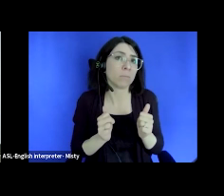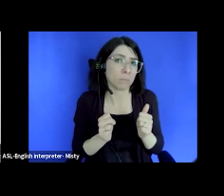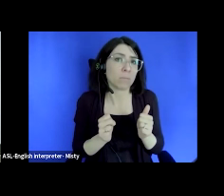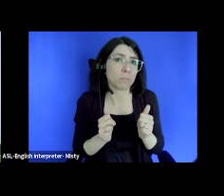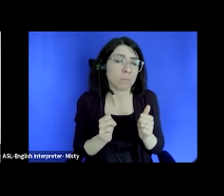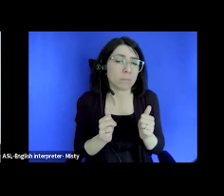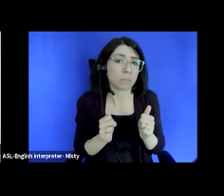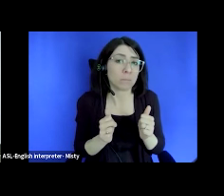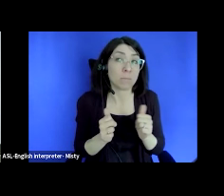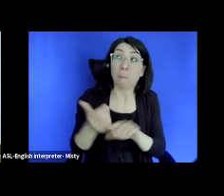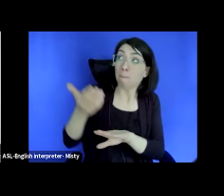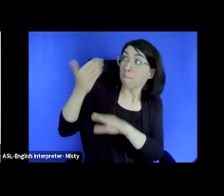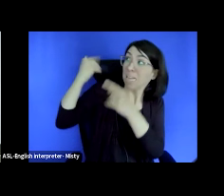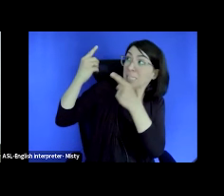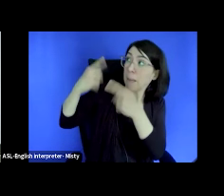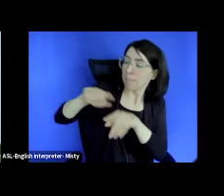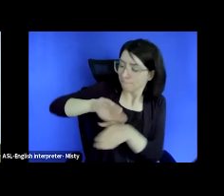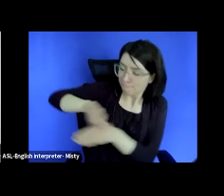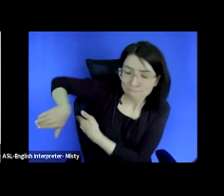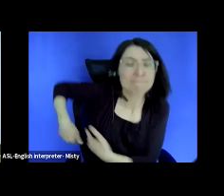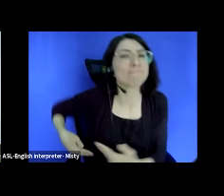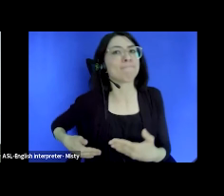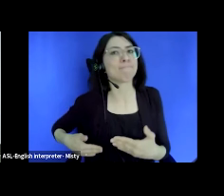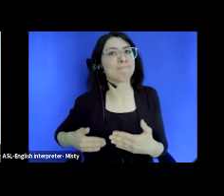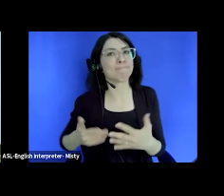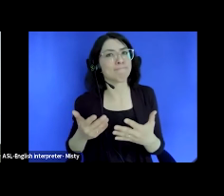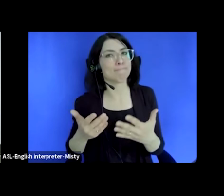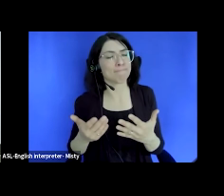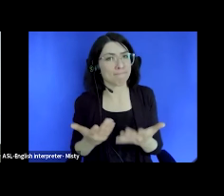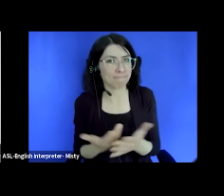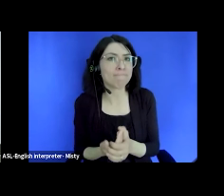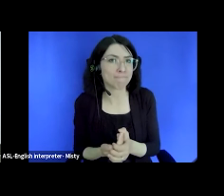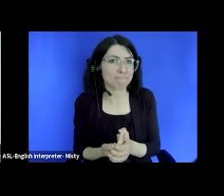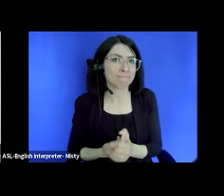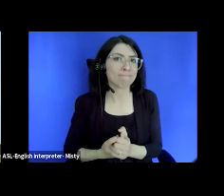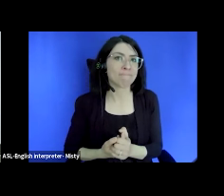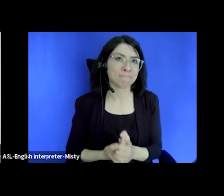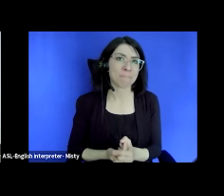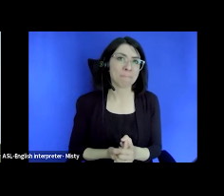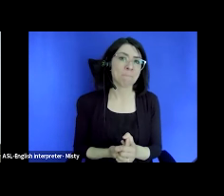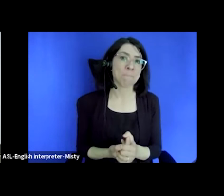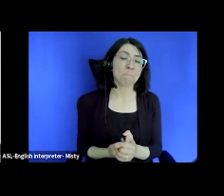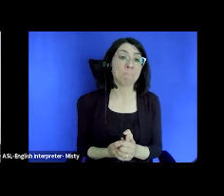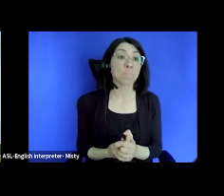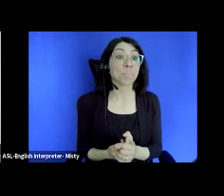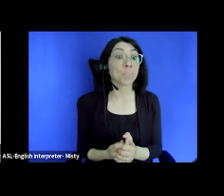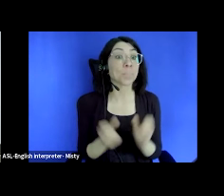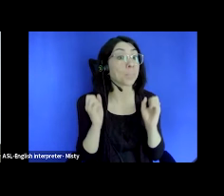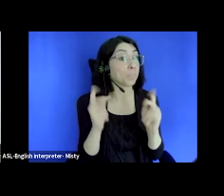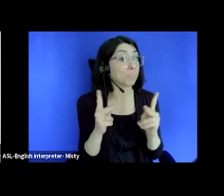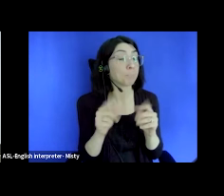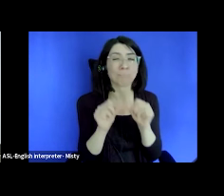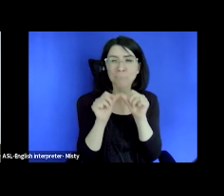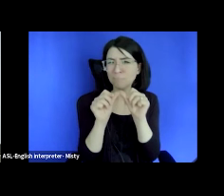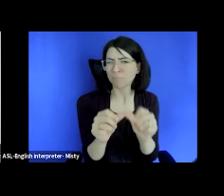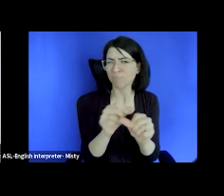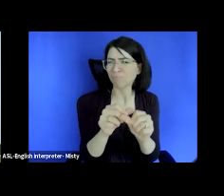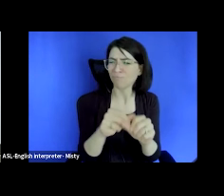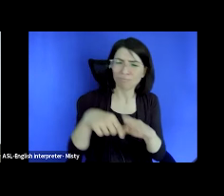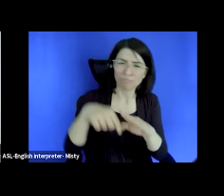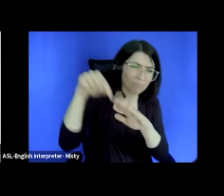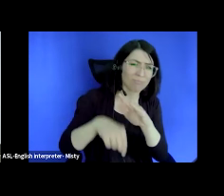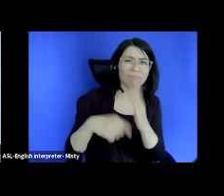that's how the biggest changes sort of come out. Okay, and we'll explore this. So let's dive into this then. Let's talk about how we can start to